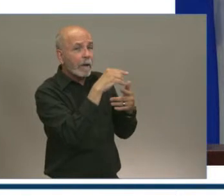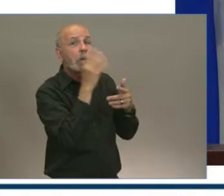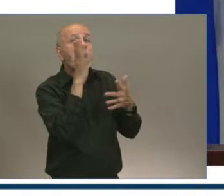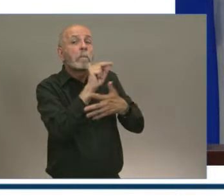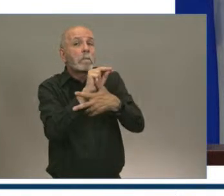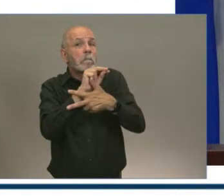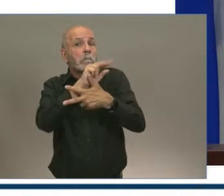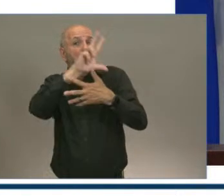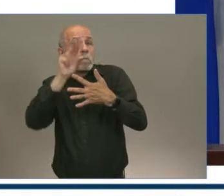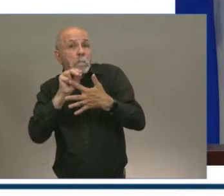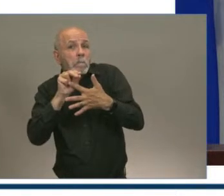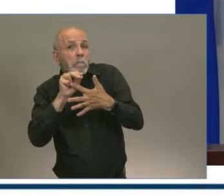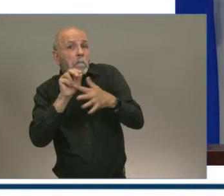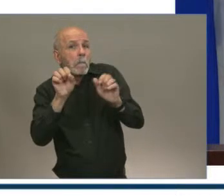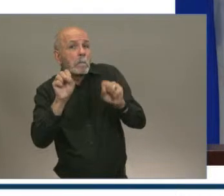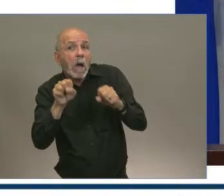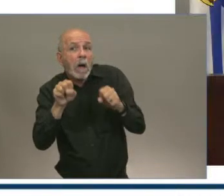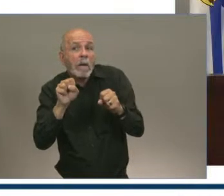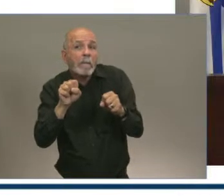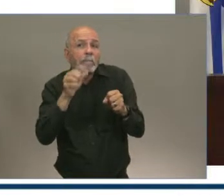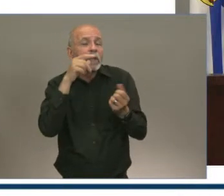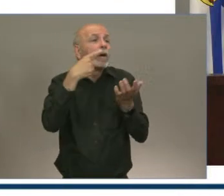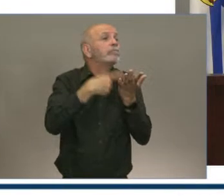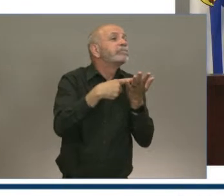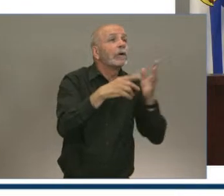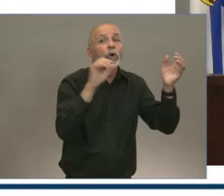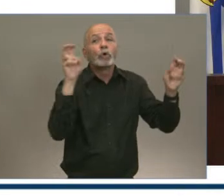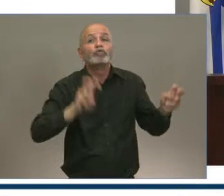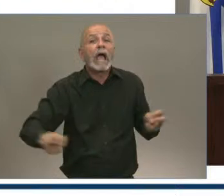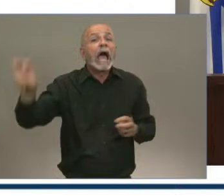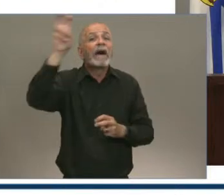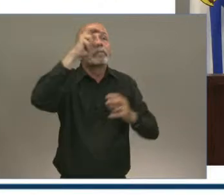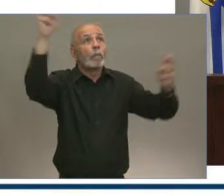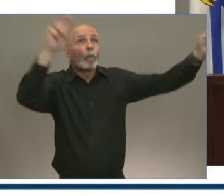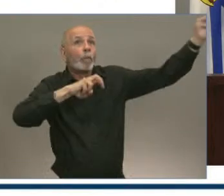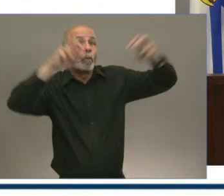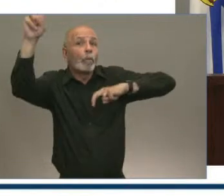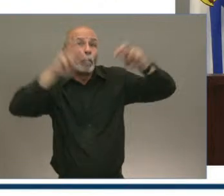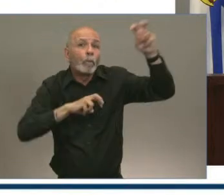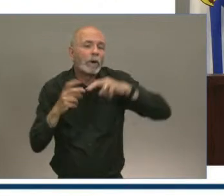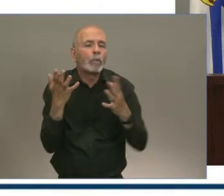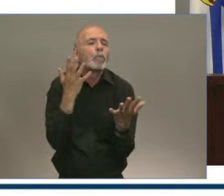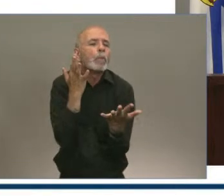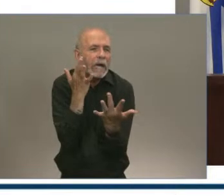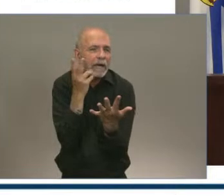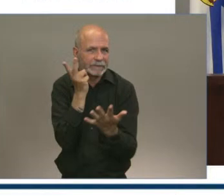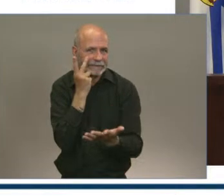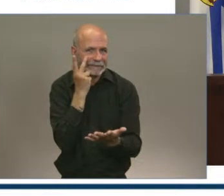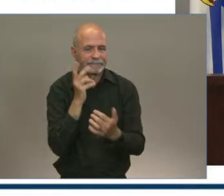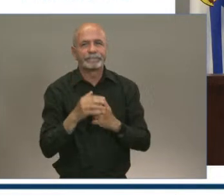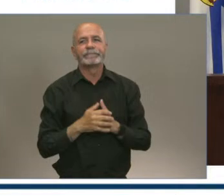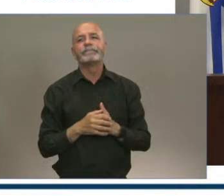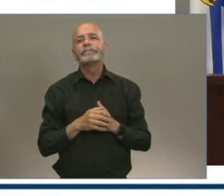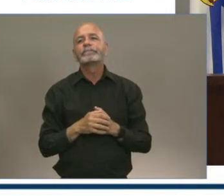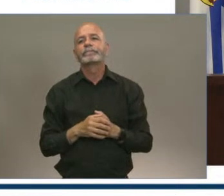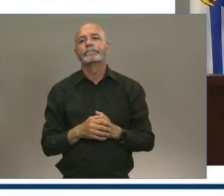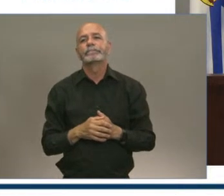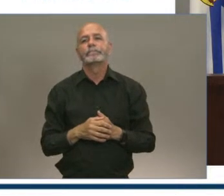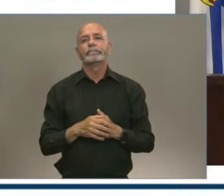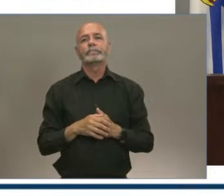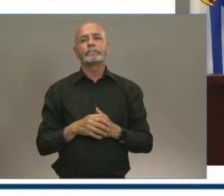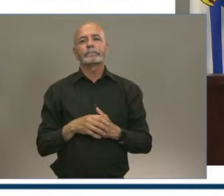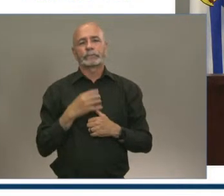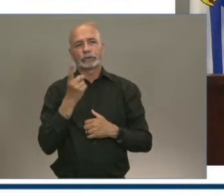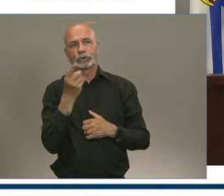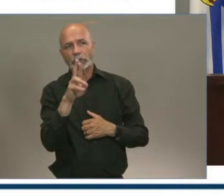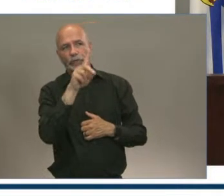allowing travelers to come into our province. Go ahead with your follow-up, Jean. Thank you. This is for Dr. Strang. The